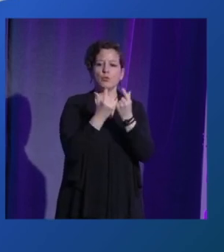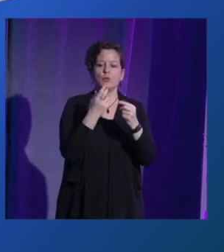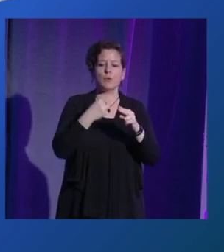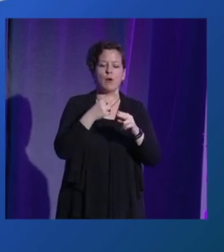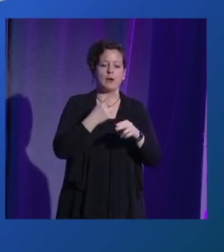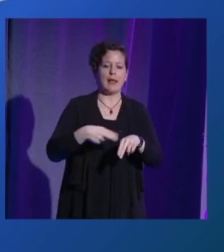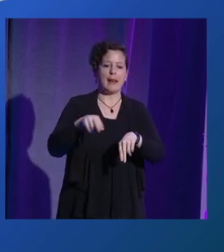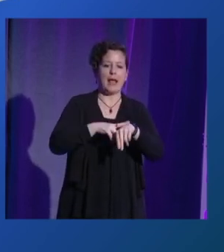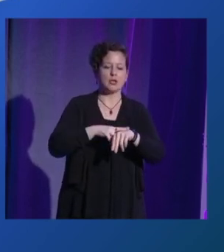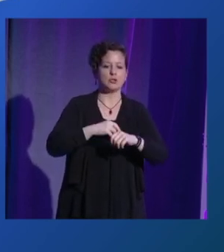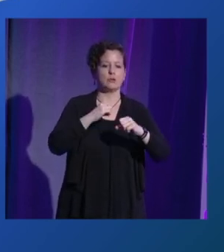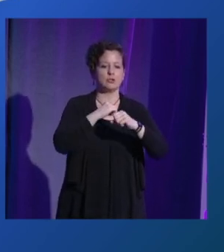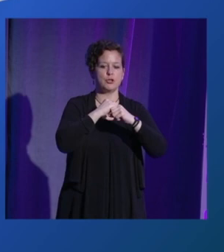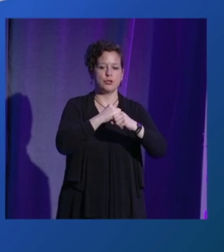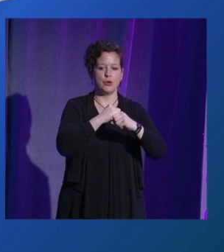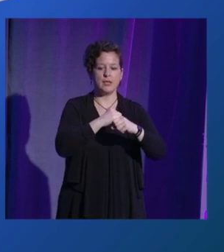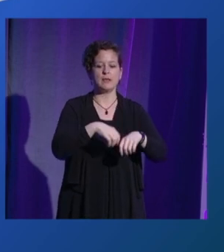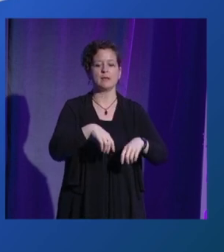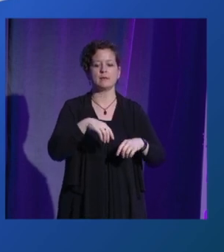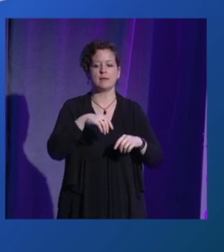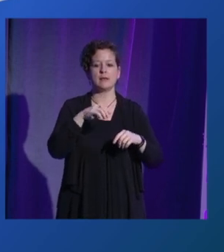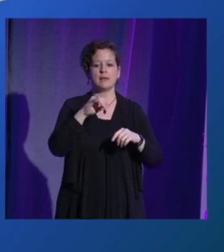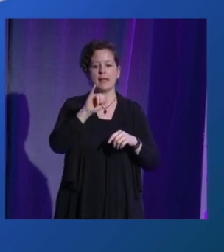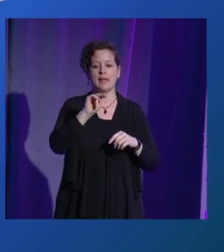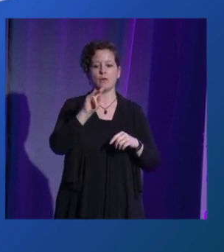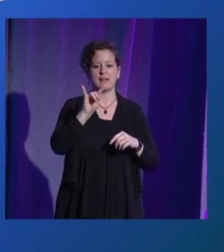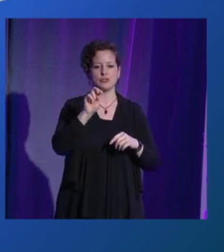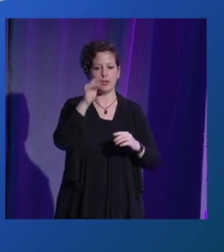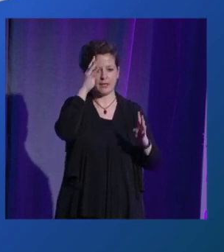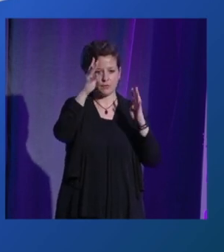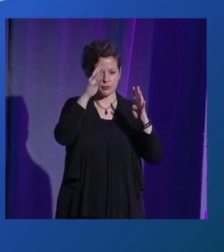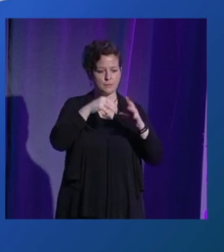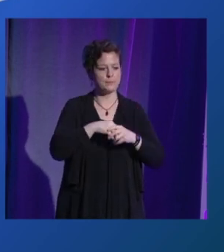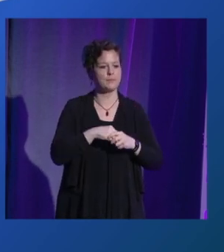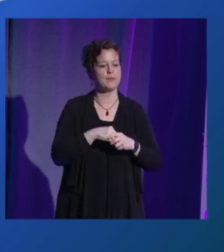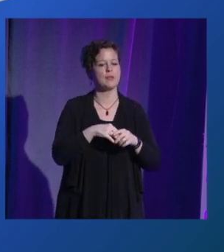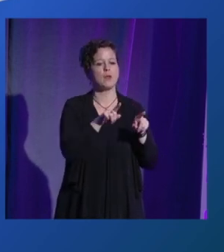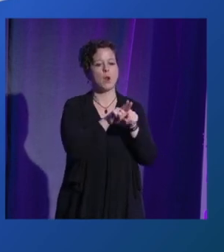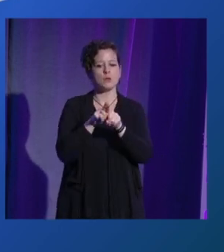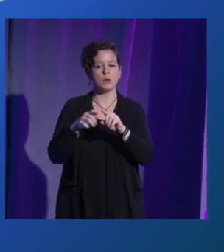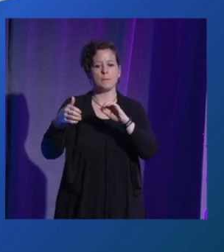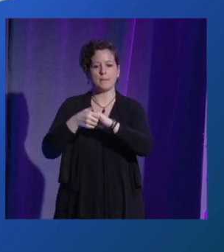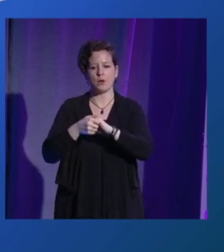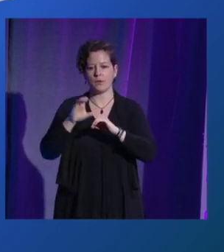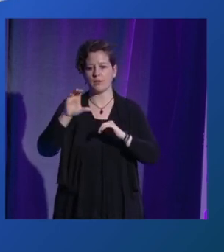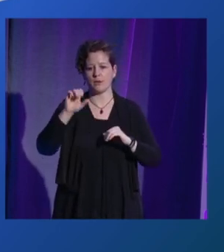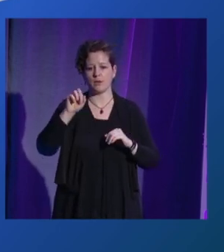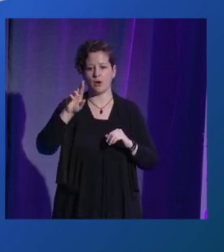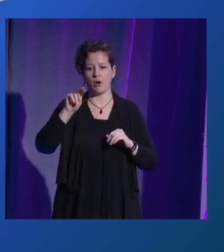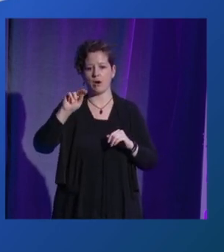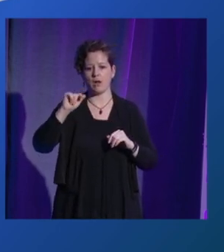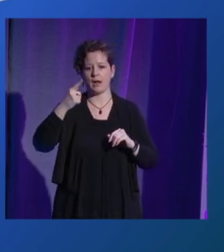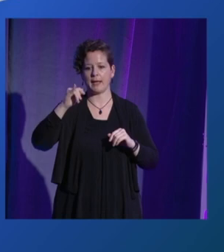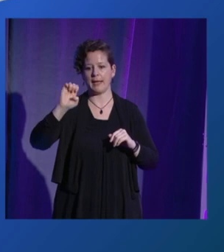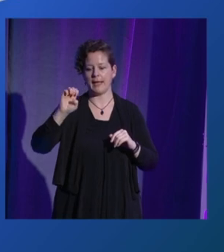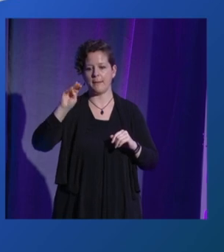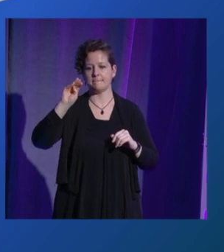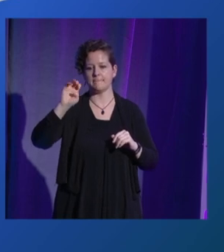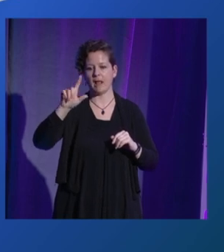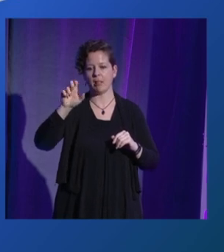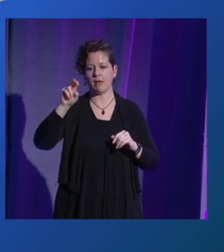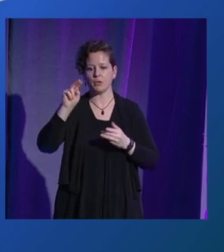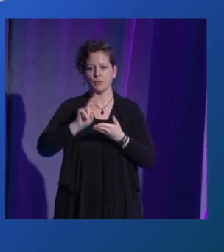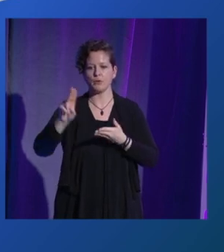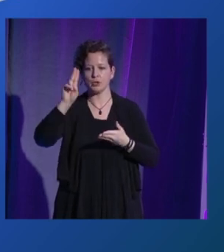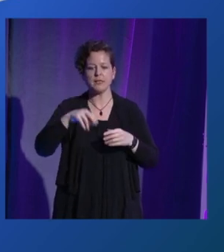Innovation Network inen they partnered NGA up with Carnegie melon University and working with a group of undergrads were